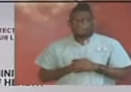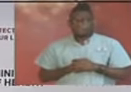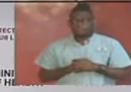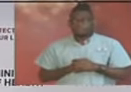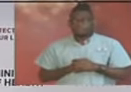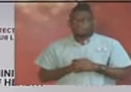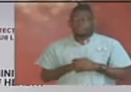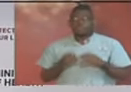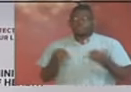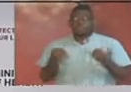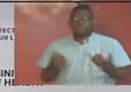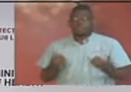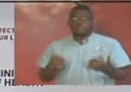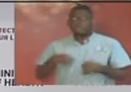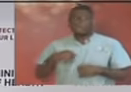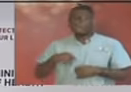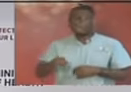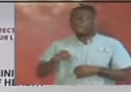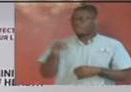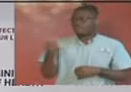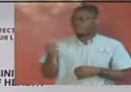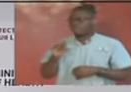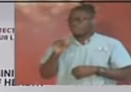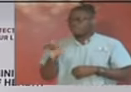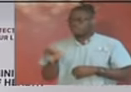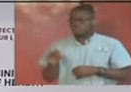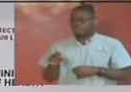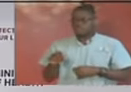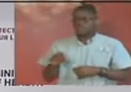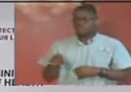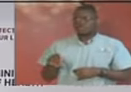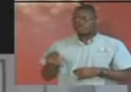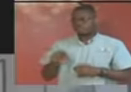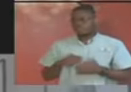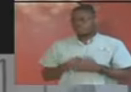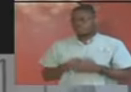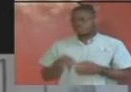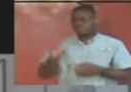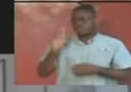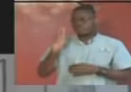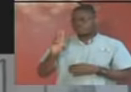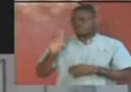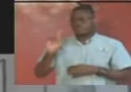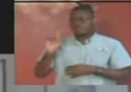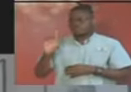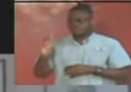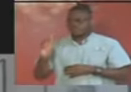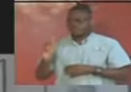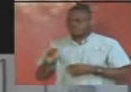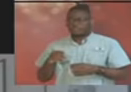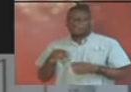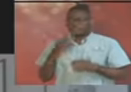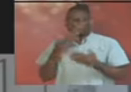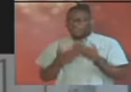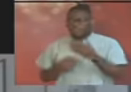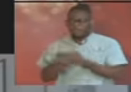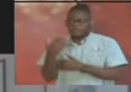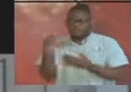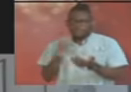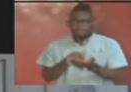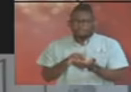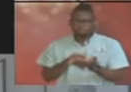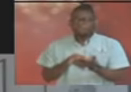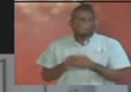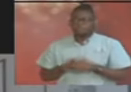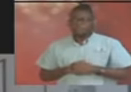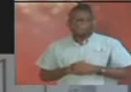follow-up question from Wired 868, please. Hi, good morning again. My question is with relation